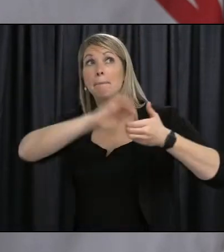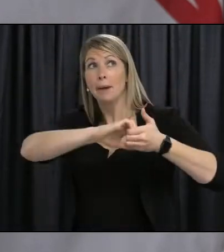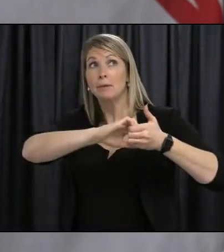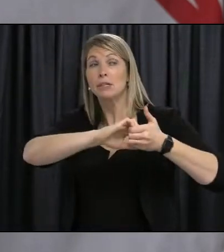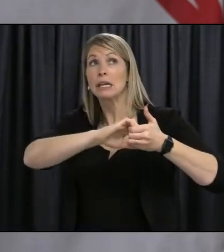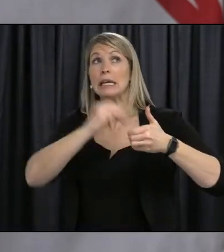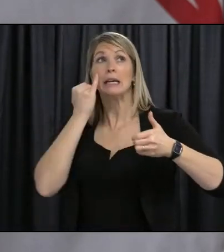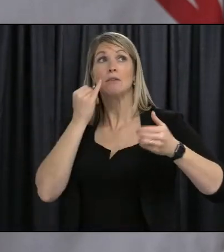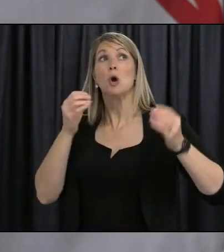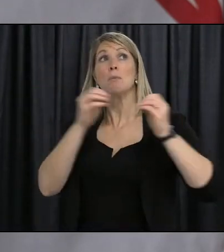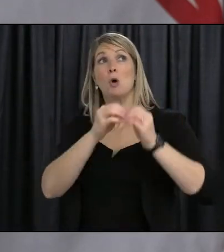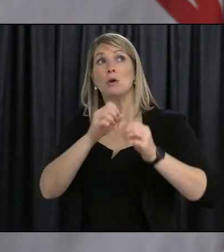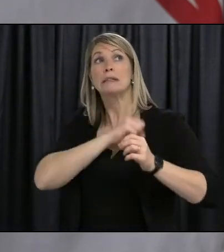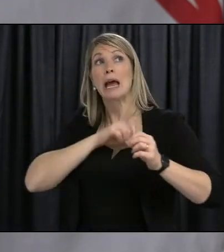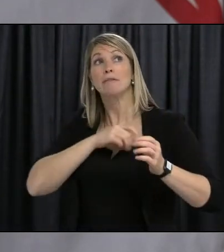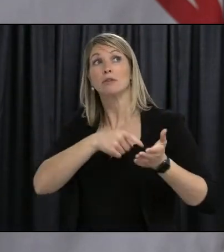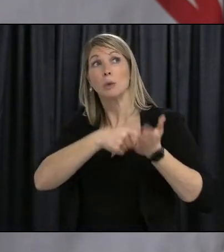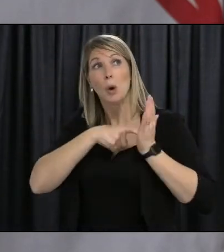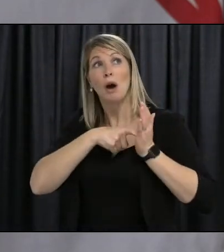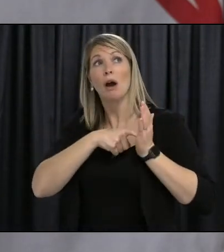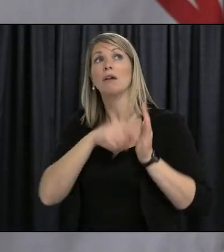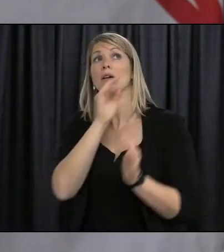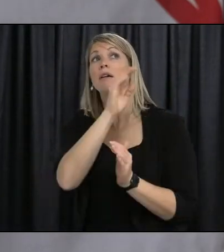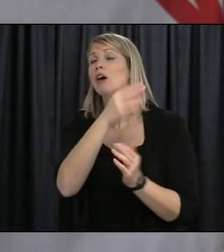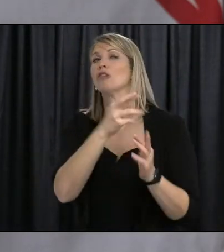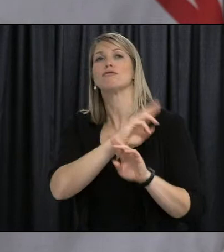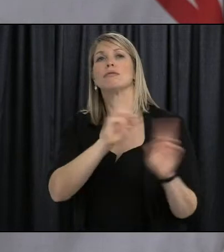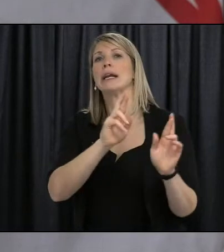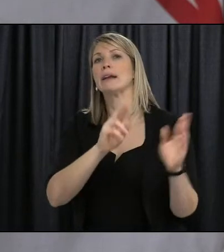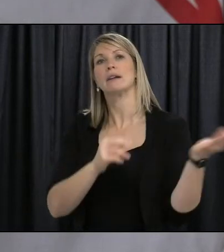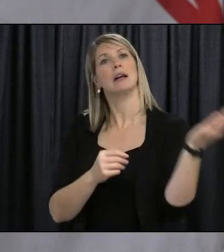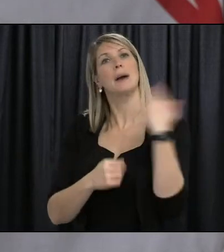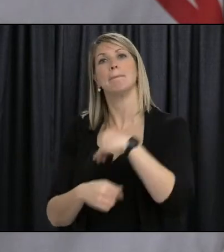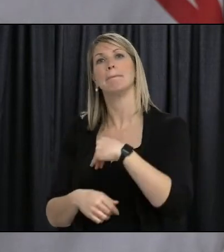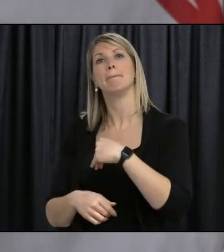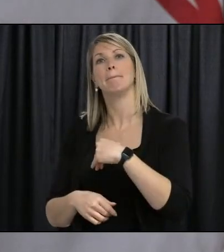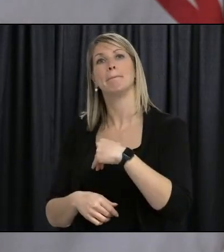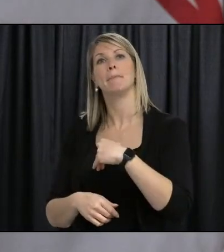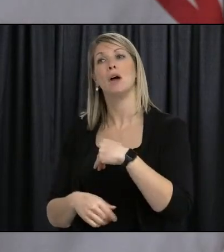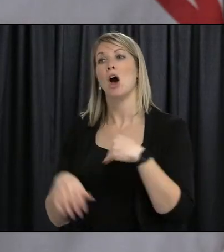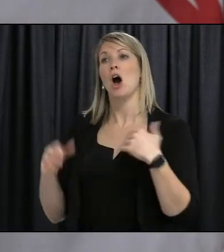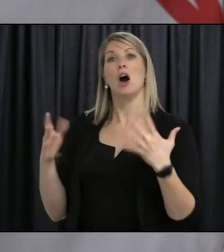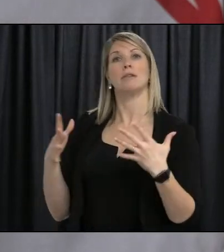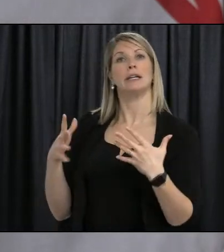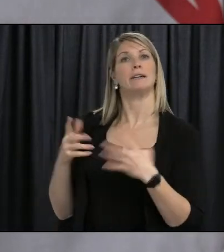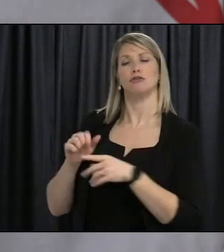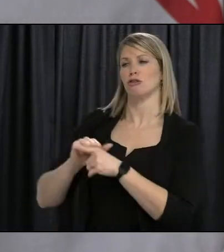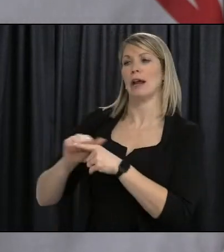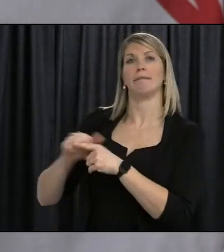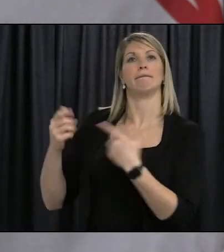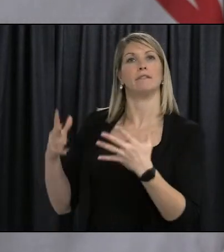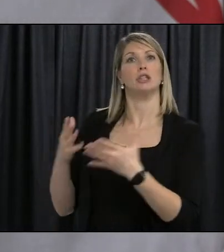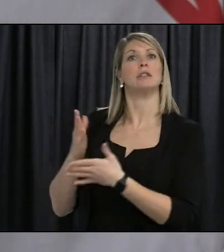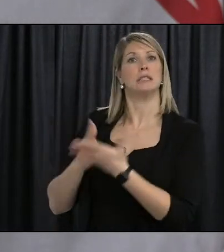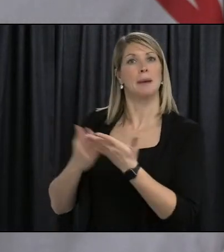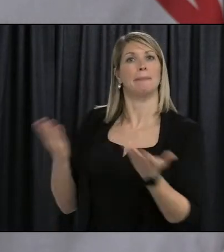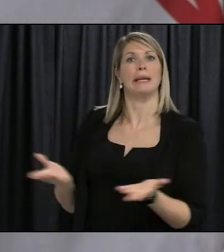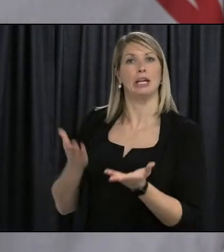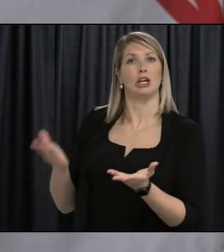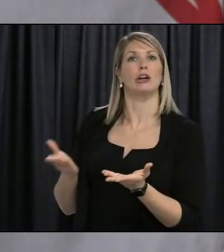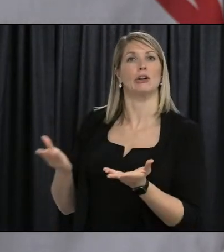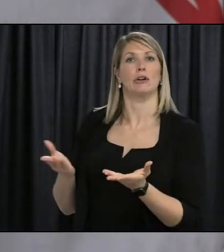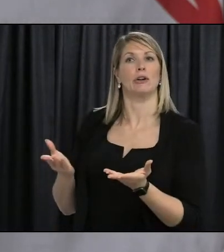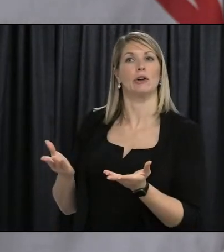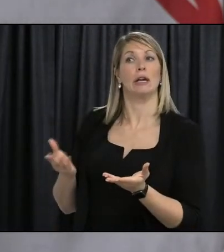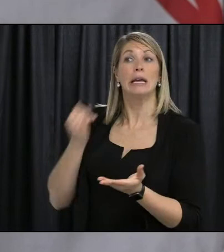if we need it. And we've also looked at training some of our some people here in the province as well in contact tracing and